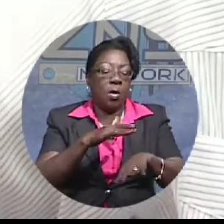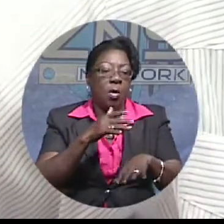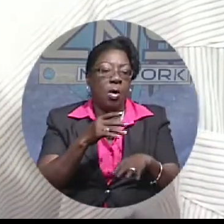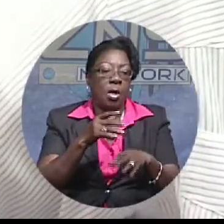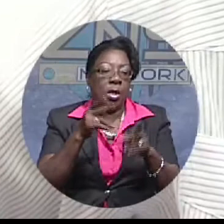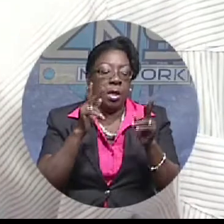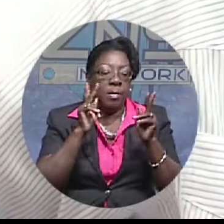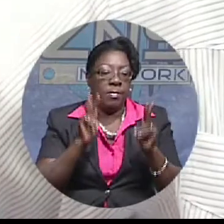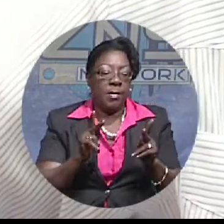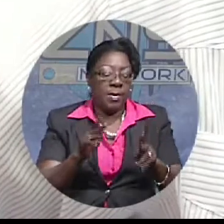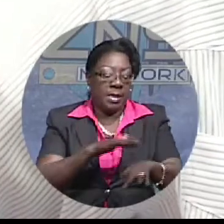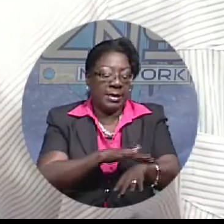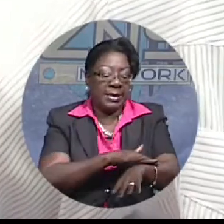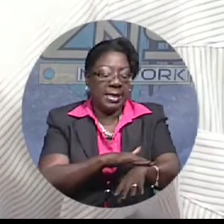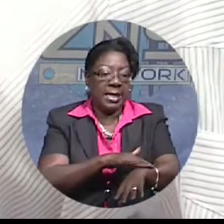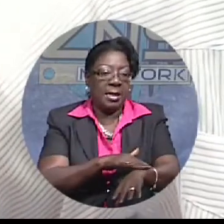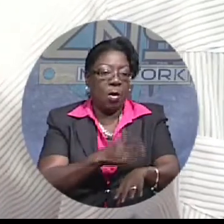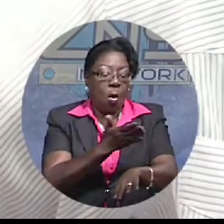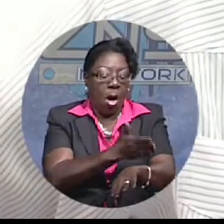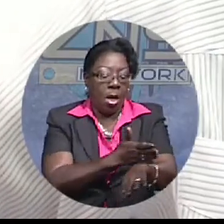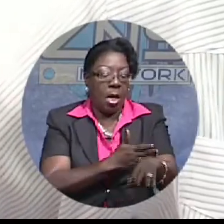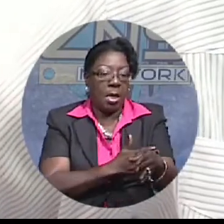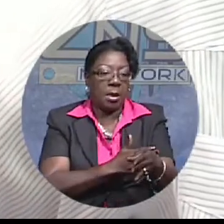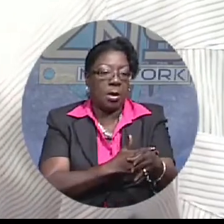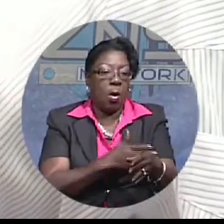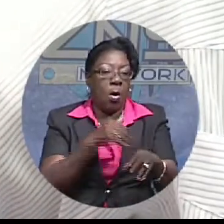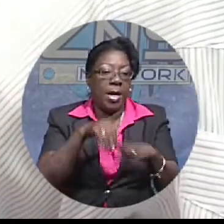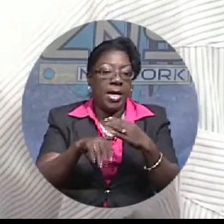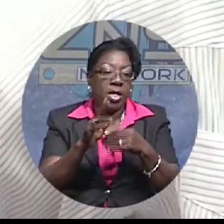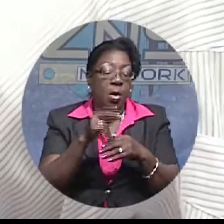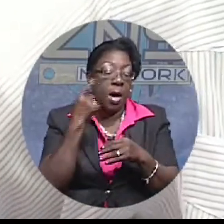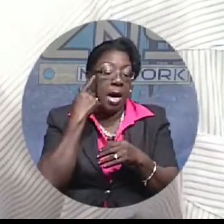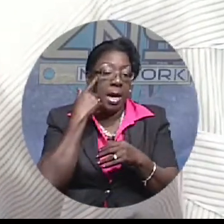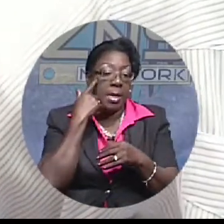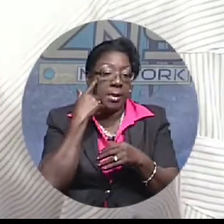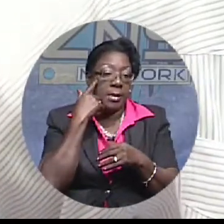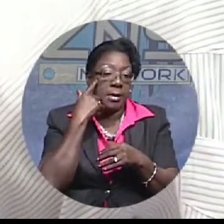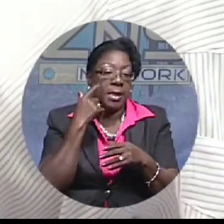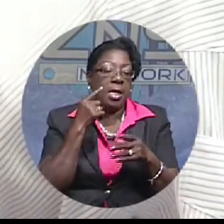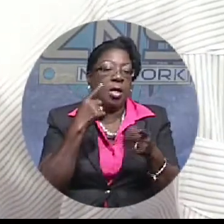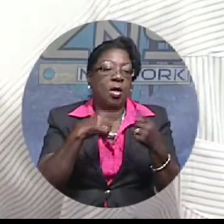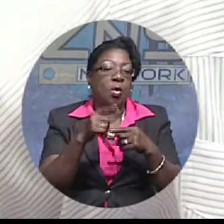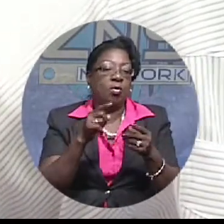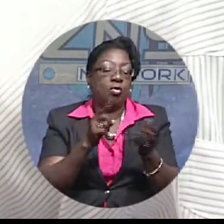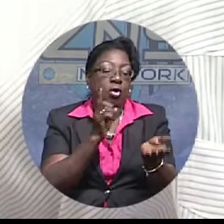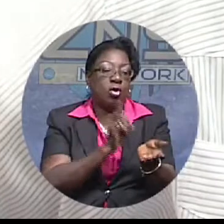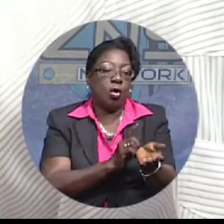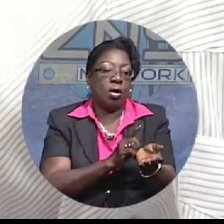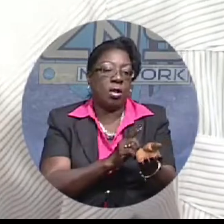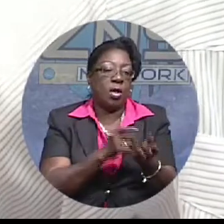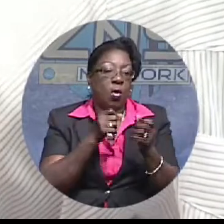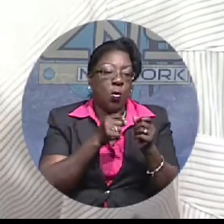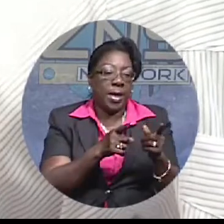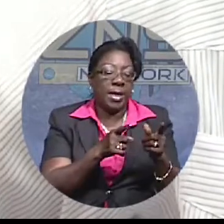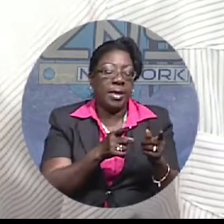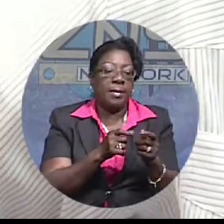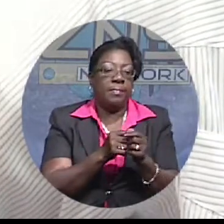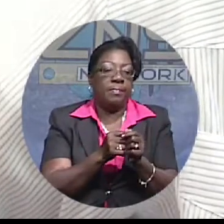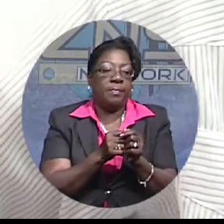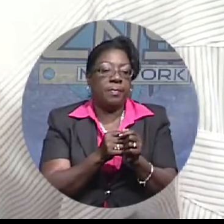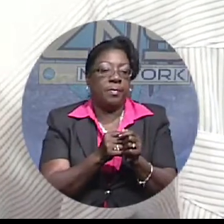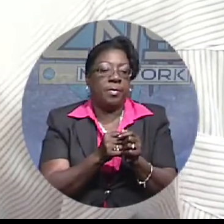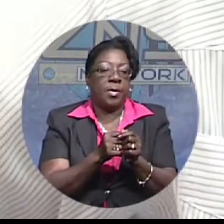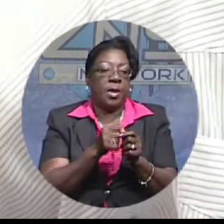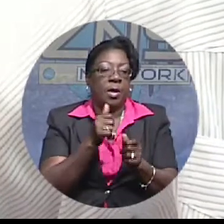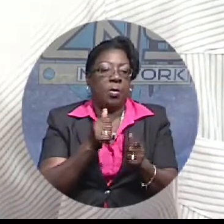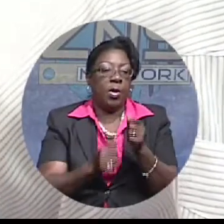skin, an open wound, or their eyes, seek medical attention immediately.